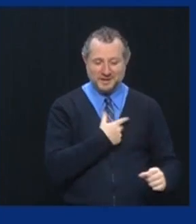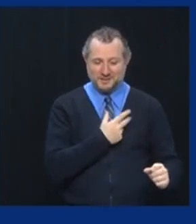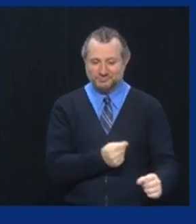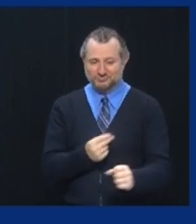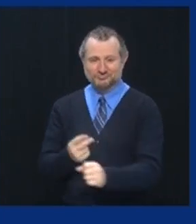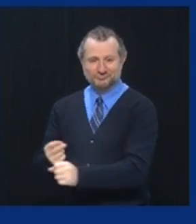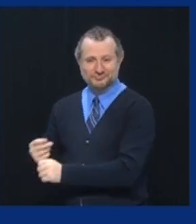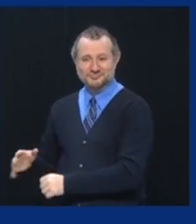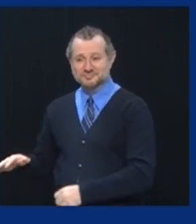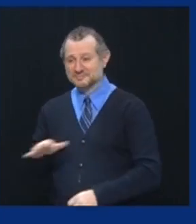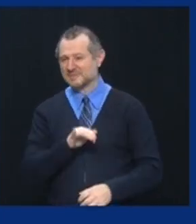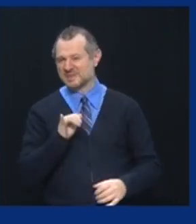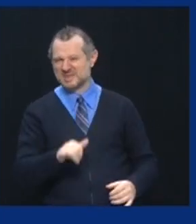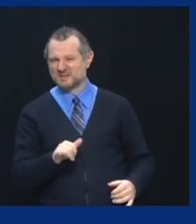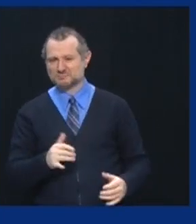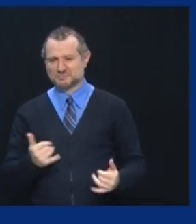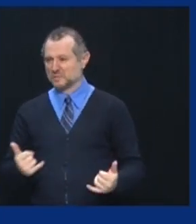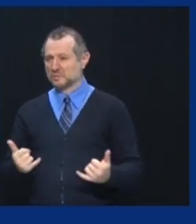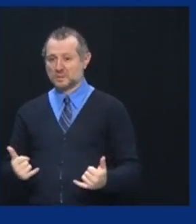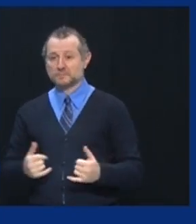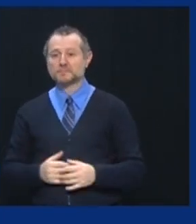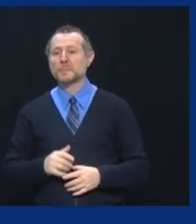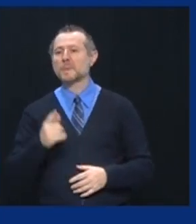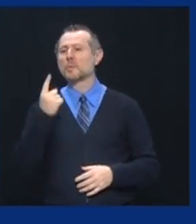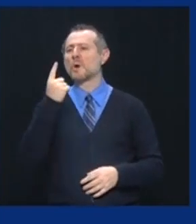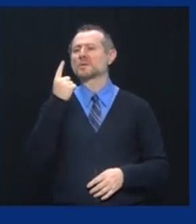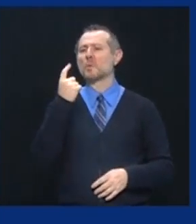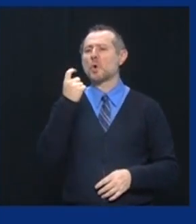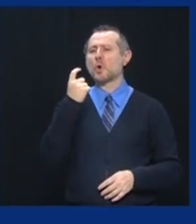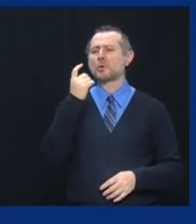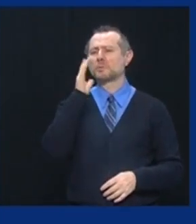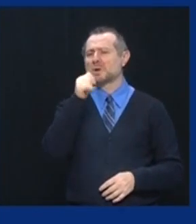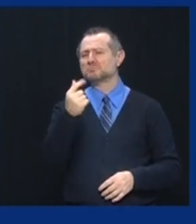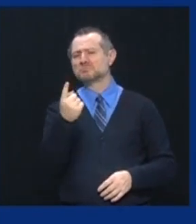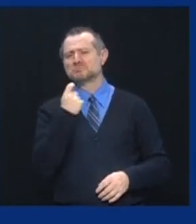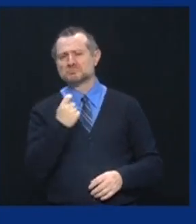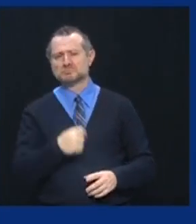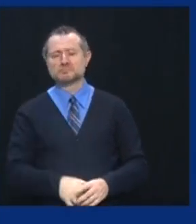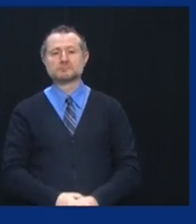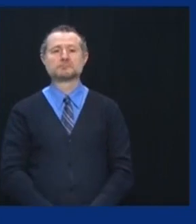So that's where we are. Let's take one more.